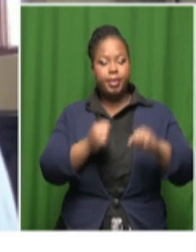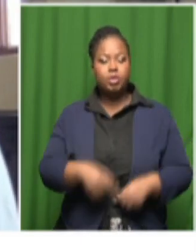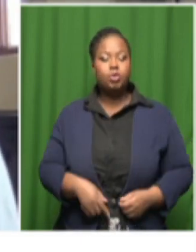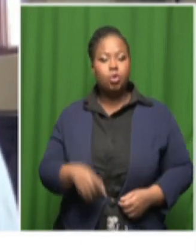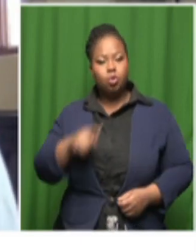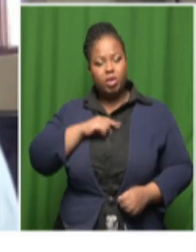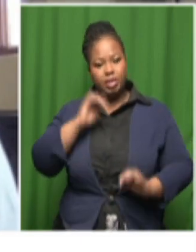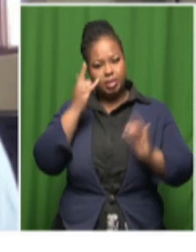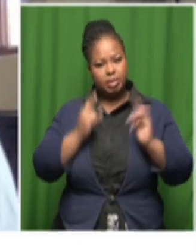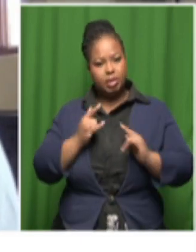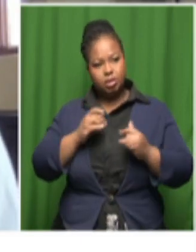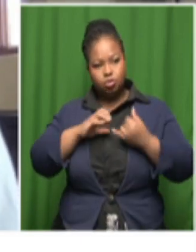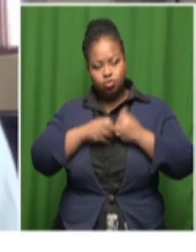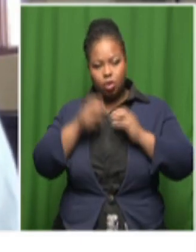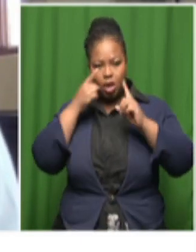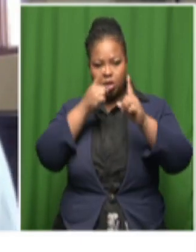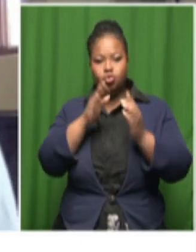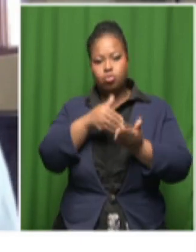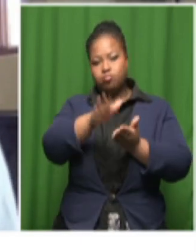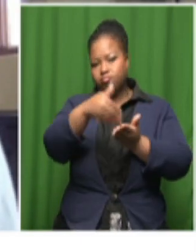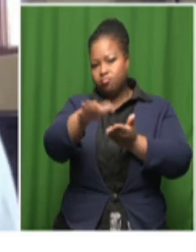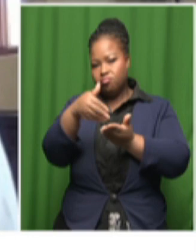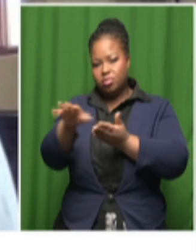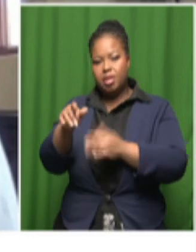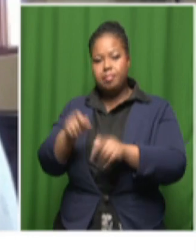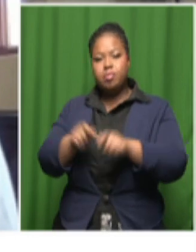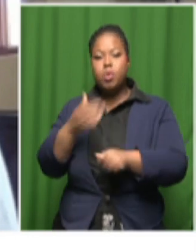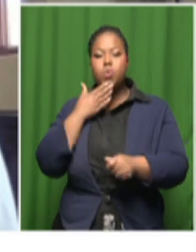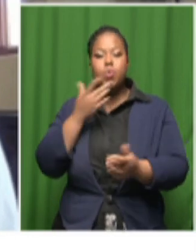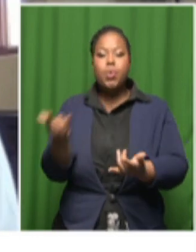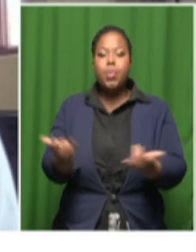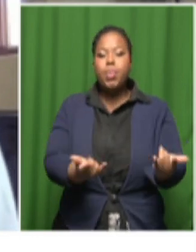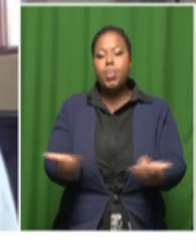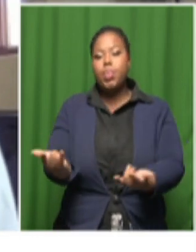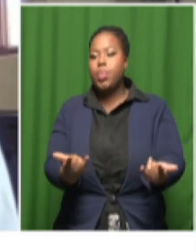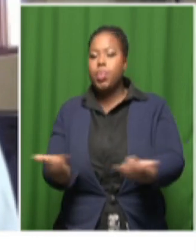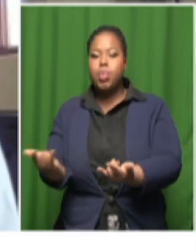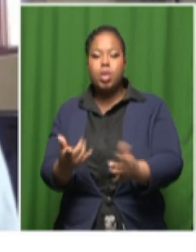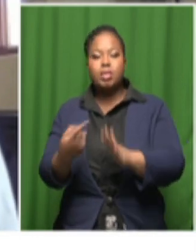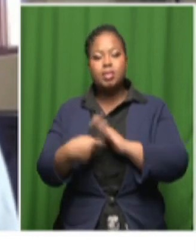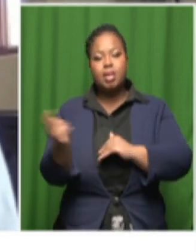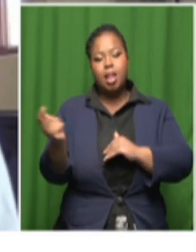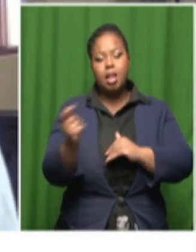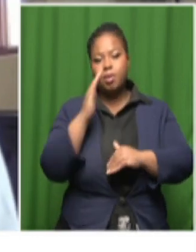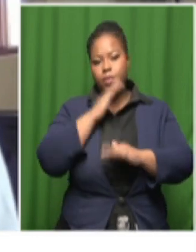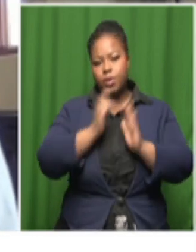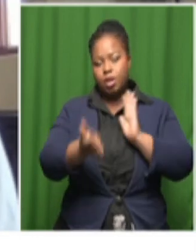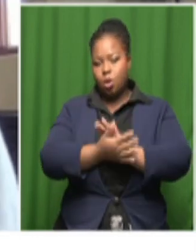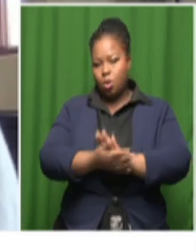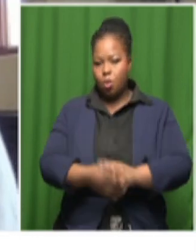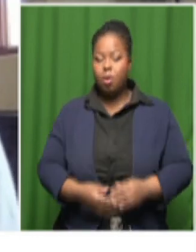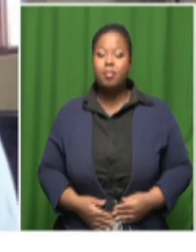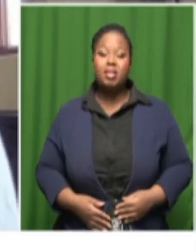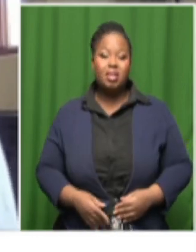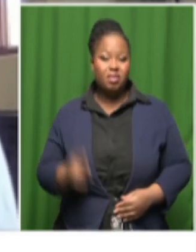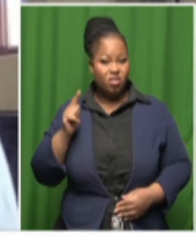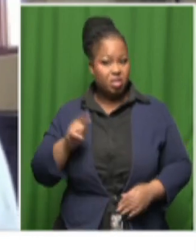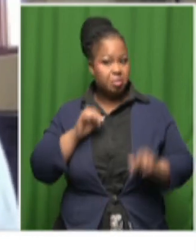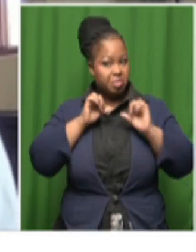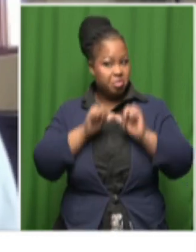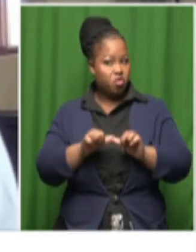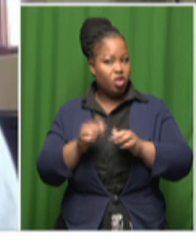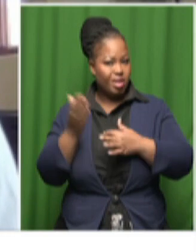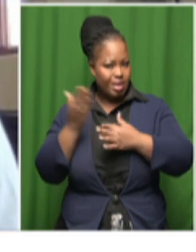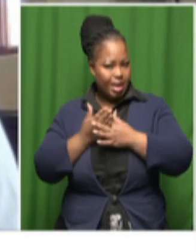where the city attempted to evict informal traders unlawfully. The continuation of the Blue Moonlight case